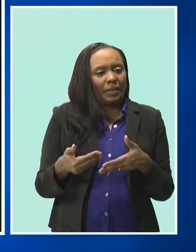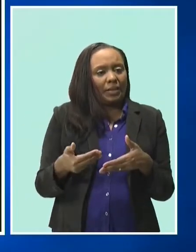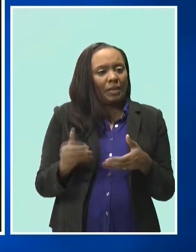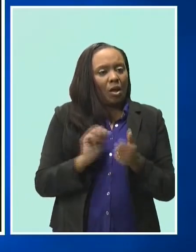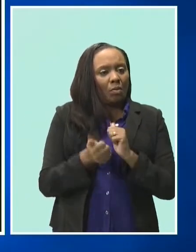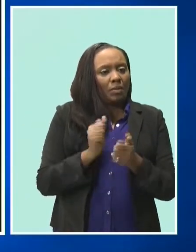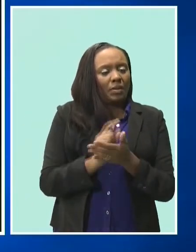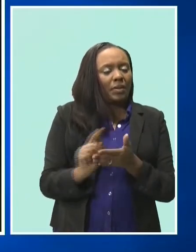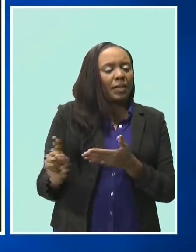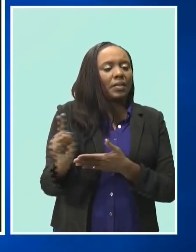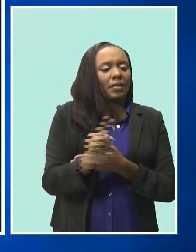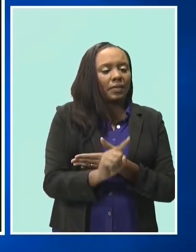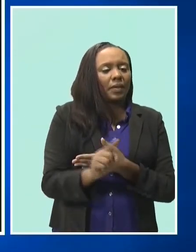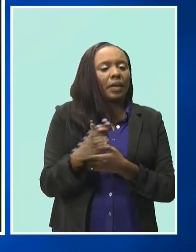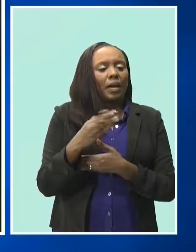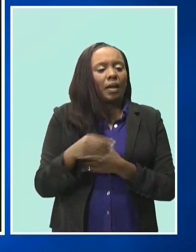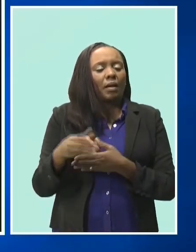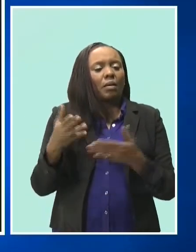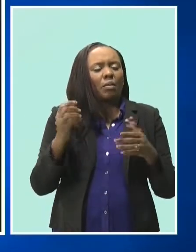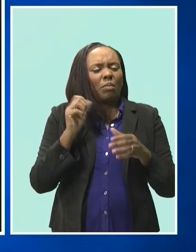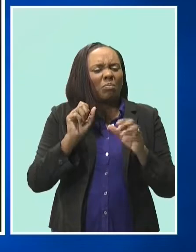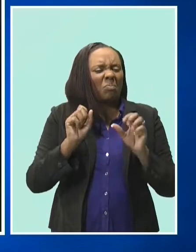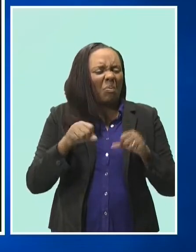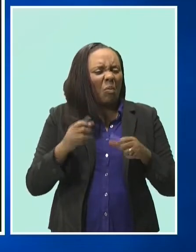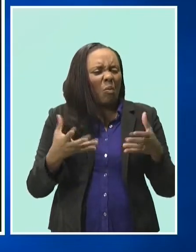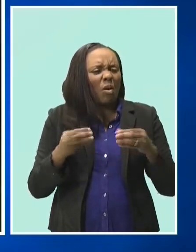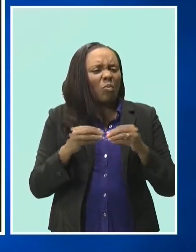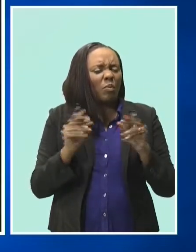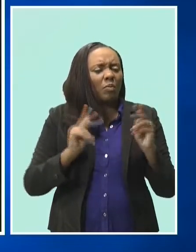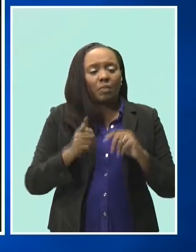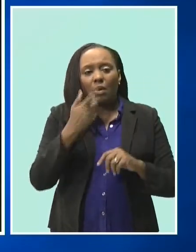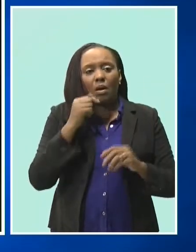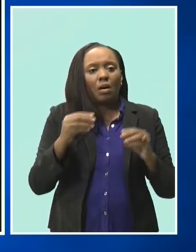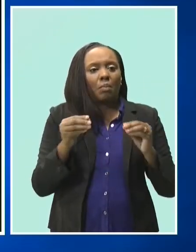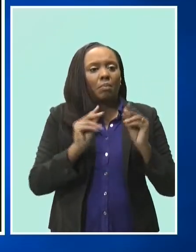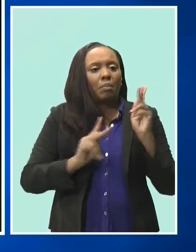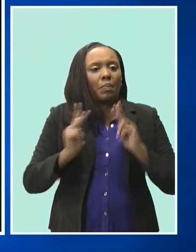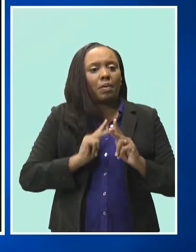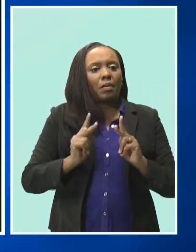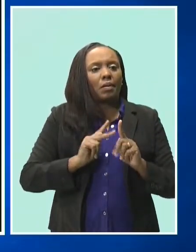considering extending the deadline as the response has been overwhelming.